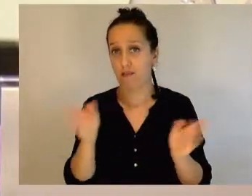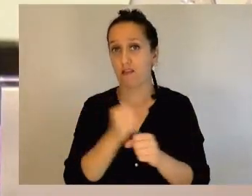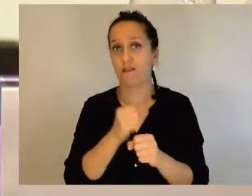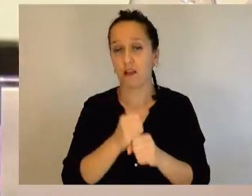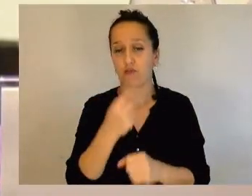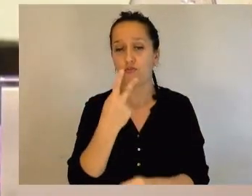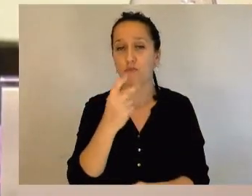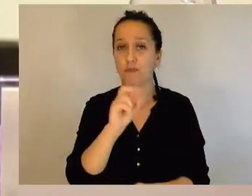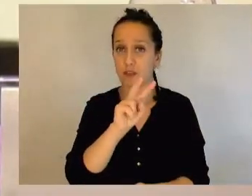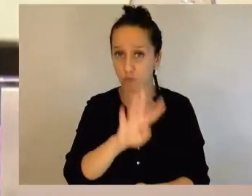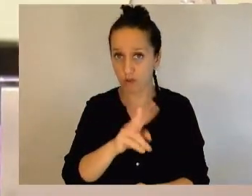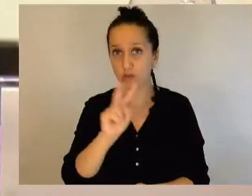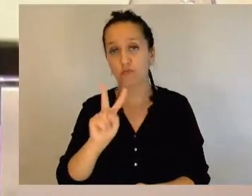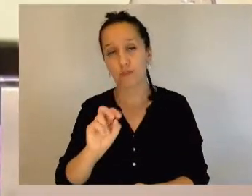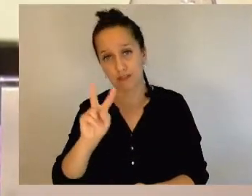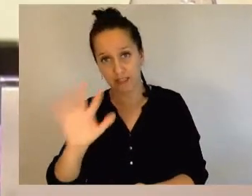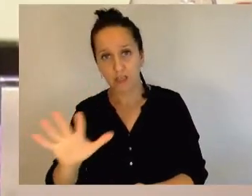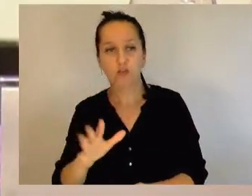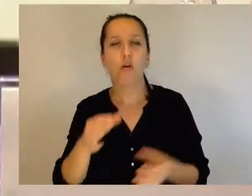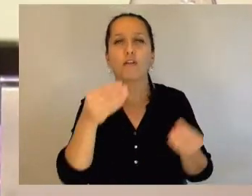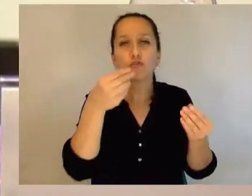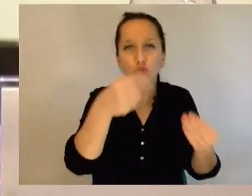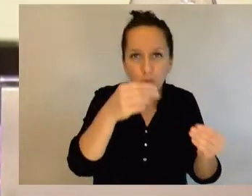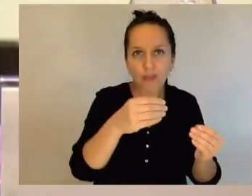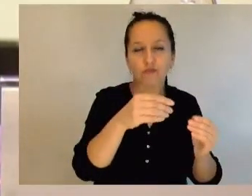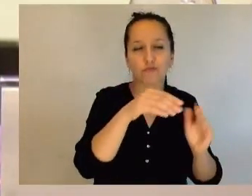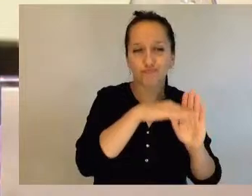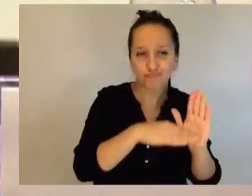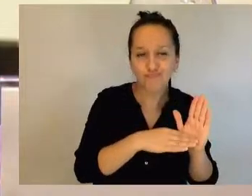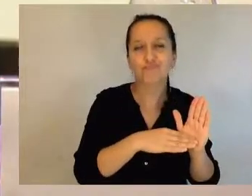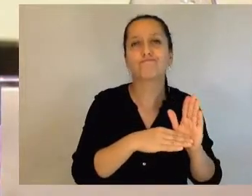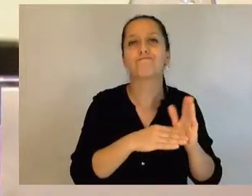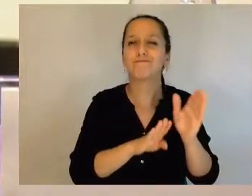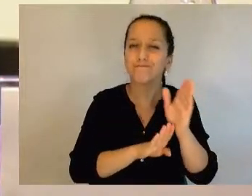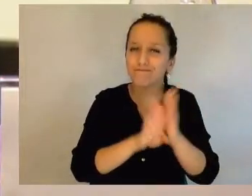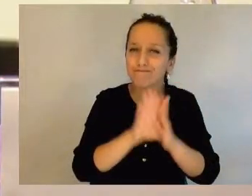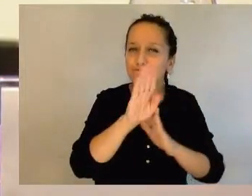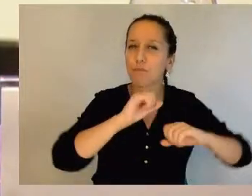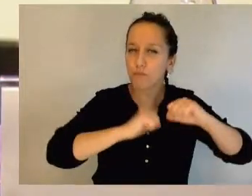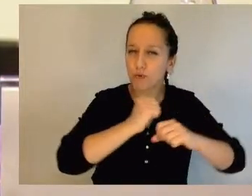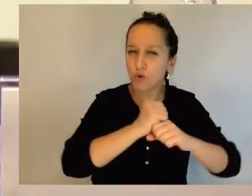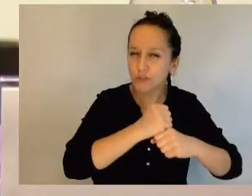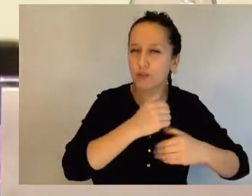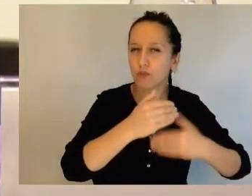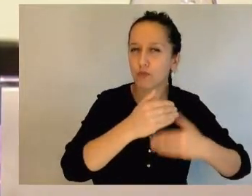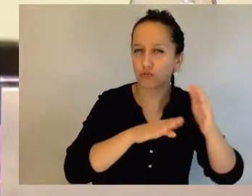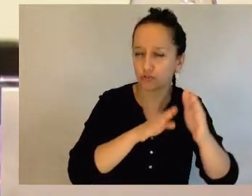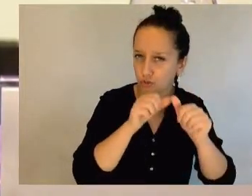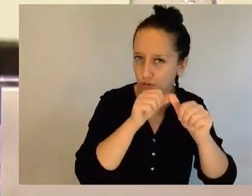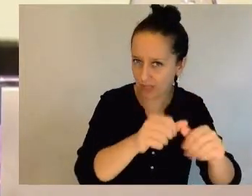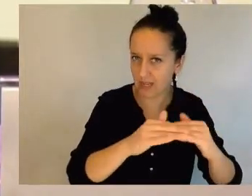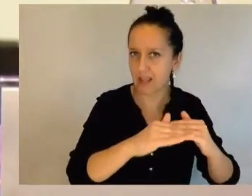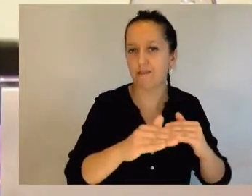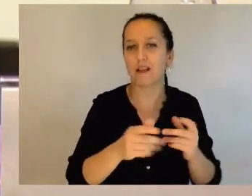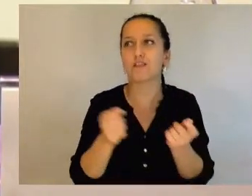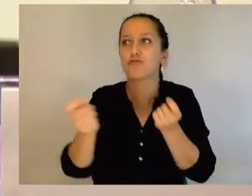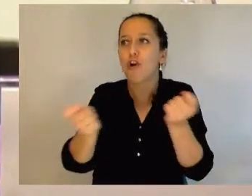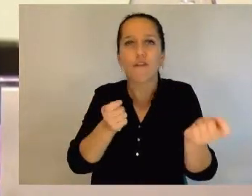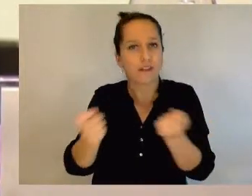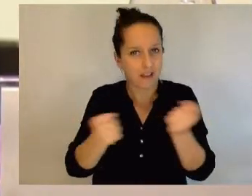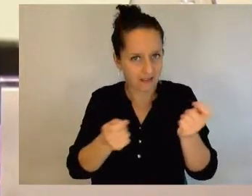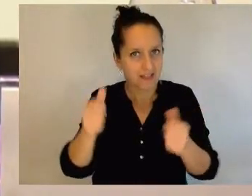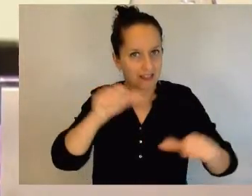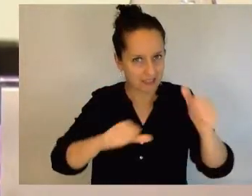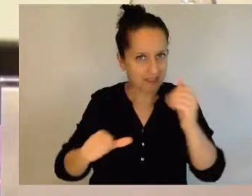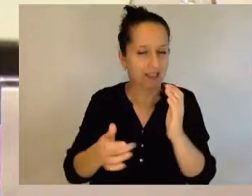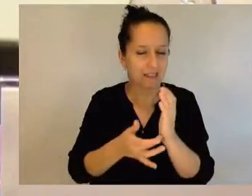stream: instruments of science, technology, and innovation for sustainable and productive development, governance in science, technology, and